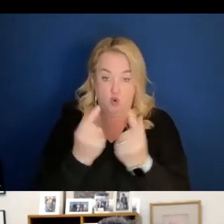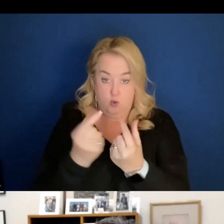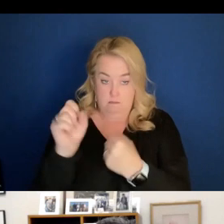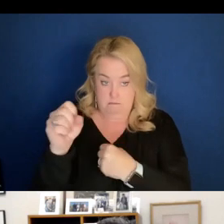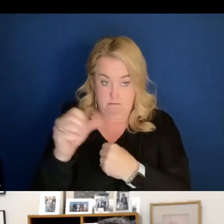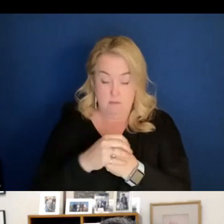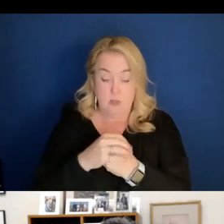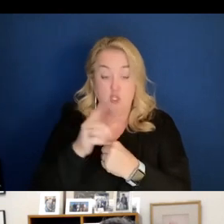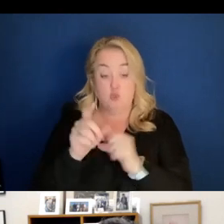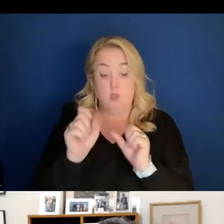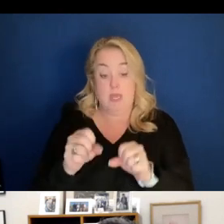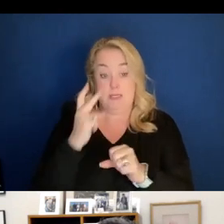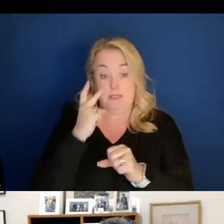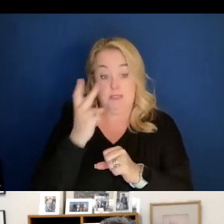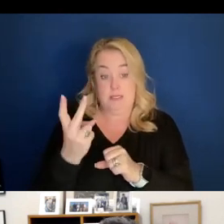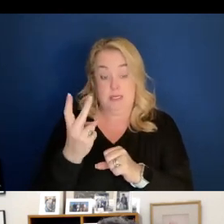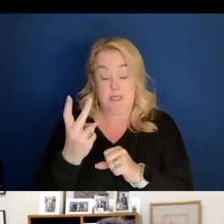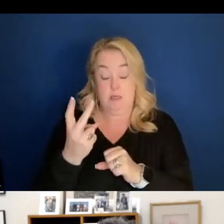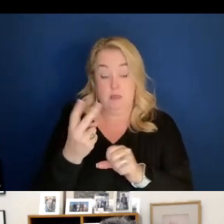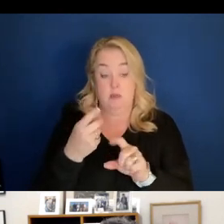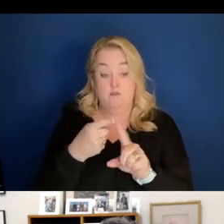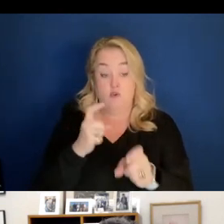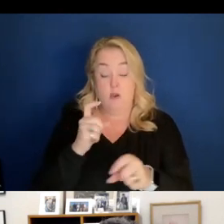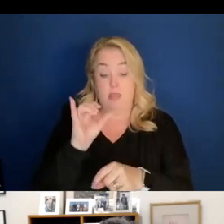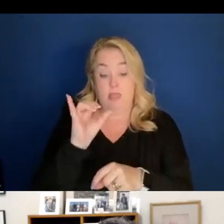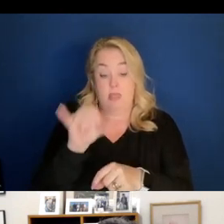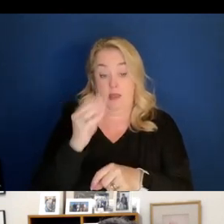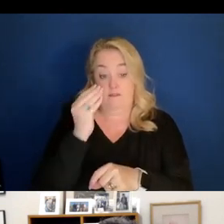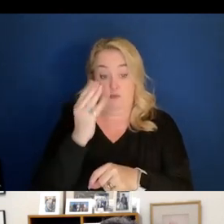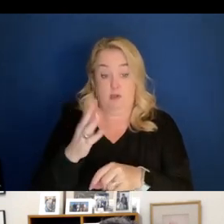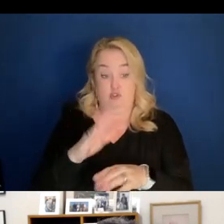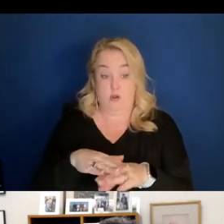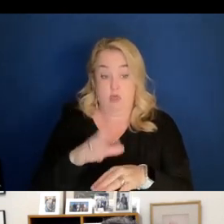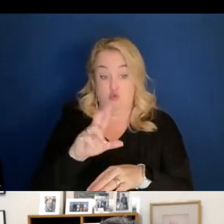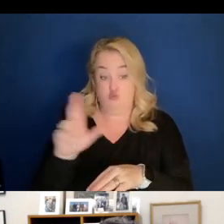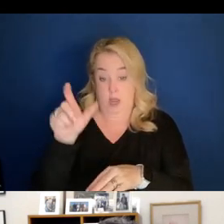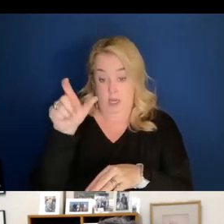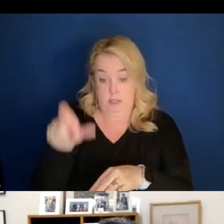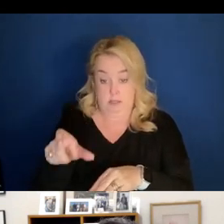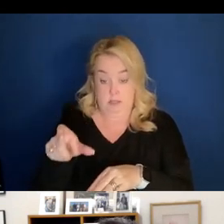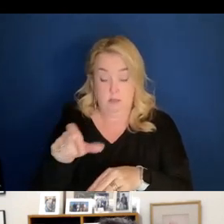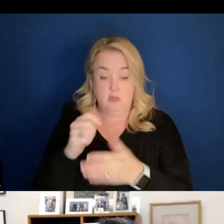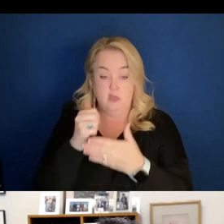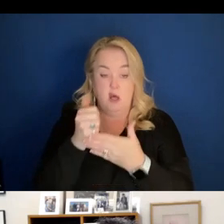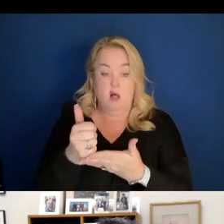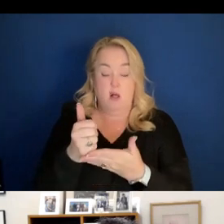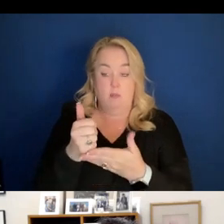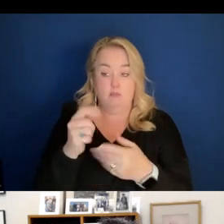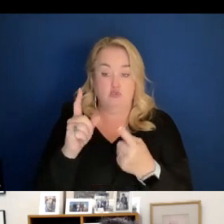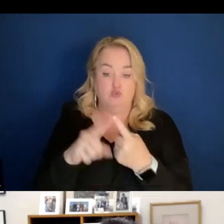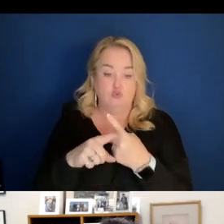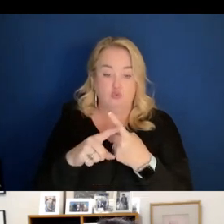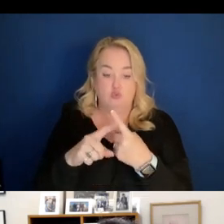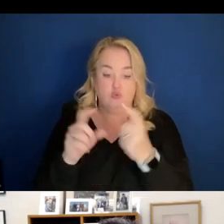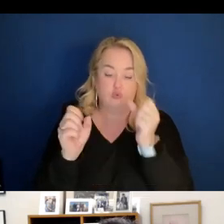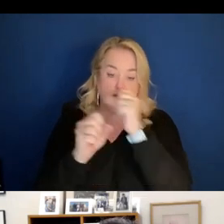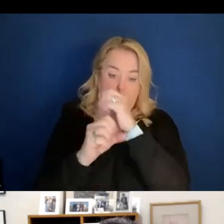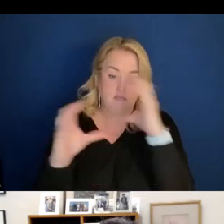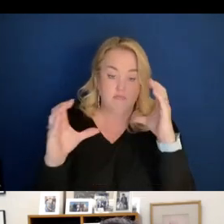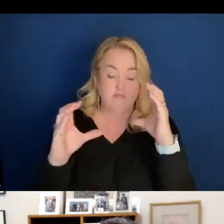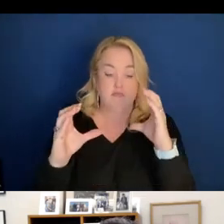as you can see from that, from the information on the right, that gives you a very helpful